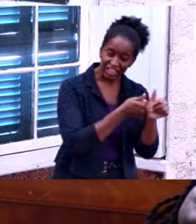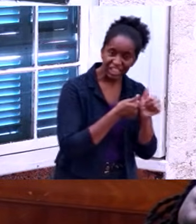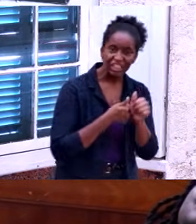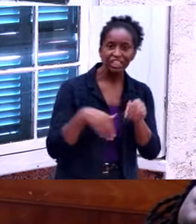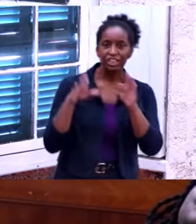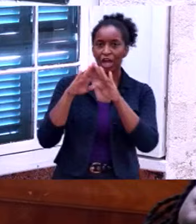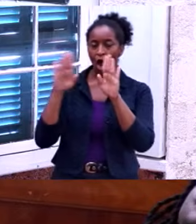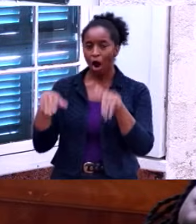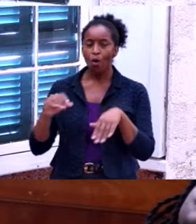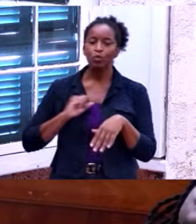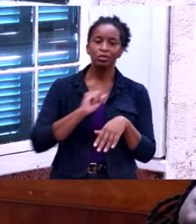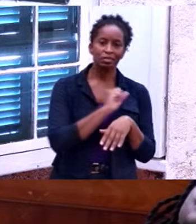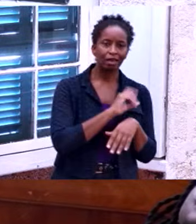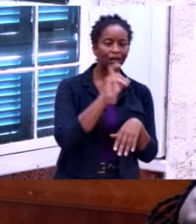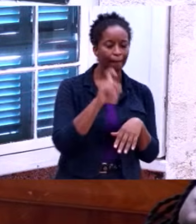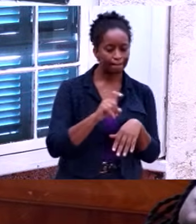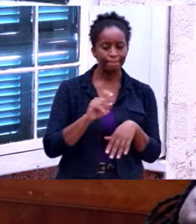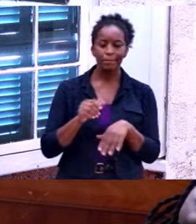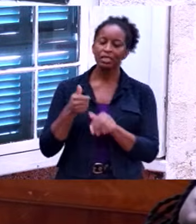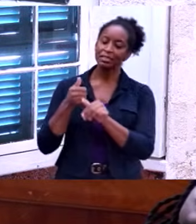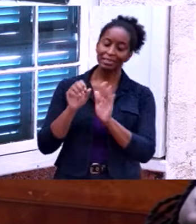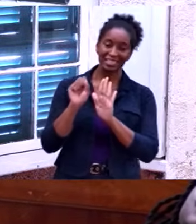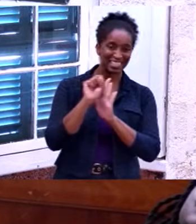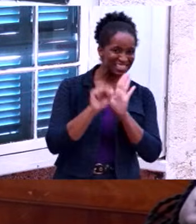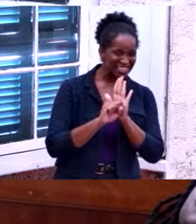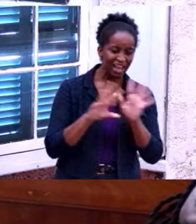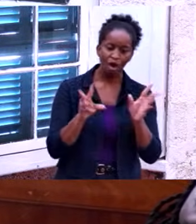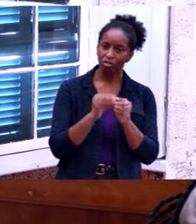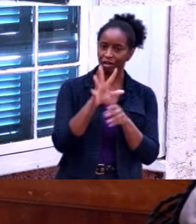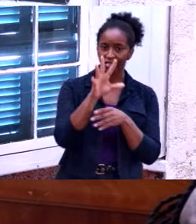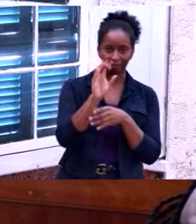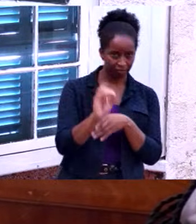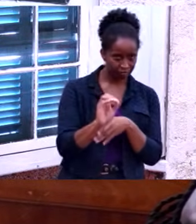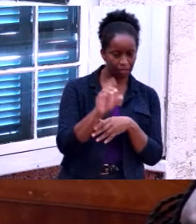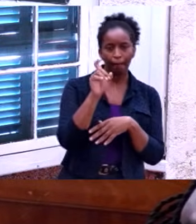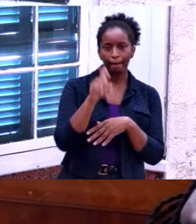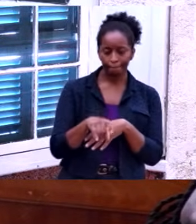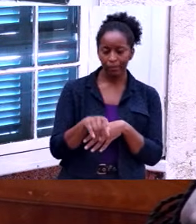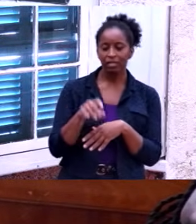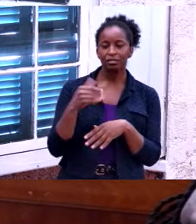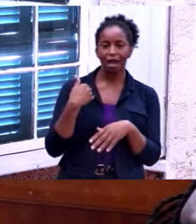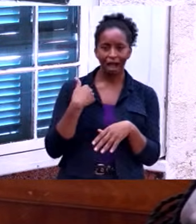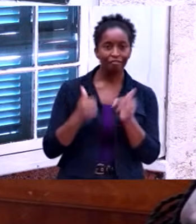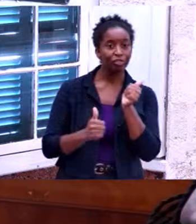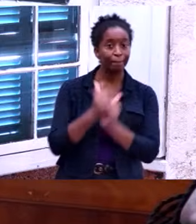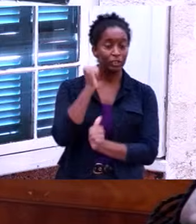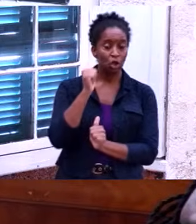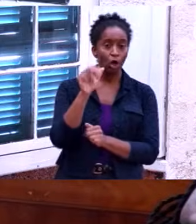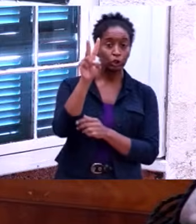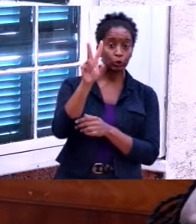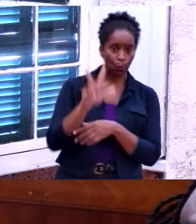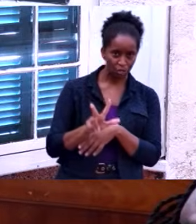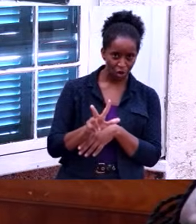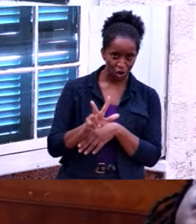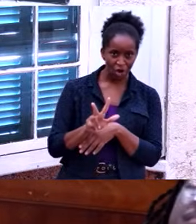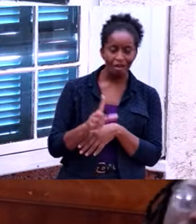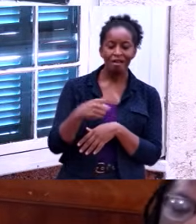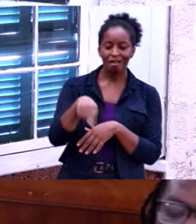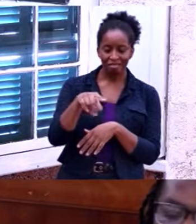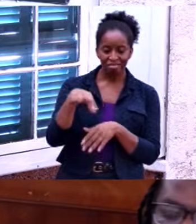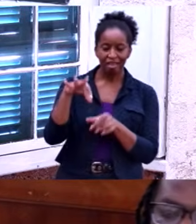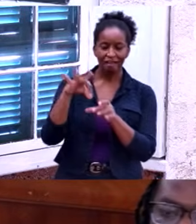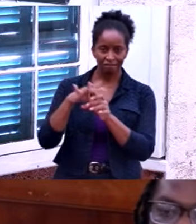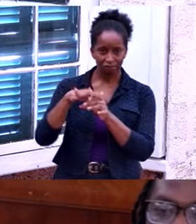Congress, you have to get a 2/3 majority of legislators, of the Senates, in the state legislatures, and also in the federal government. But they did